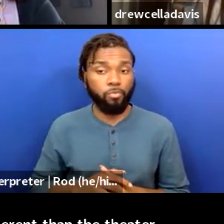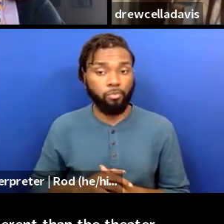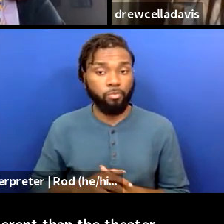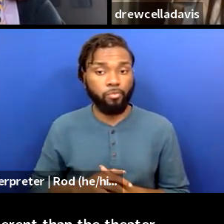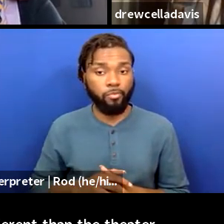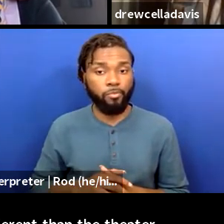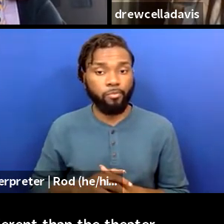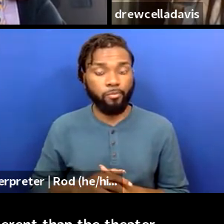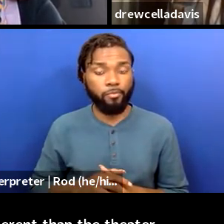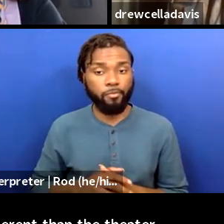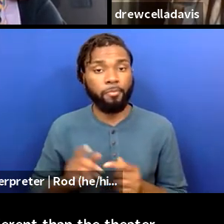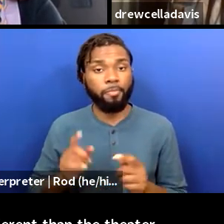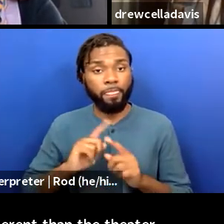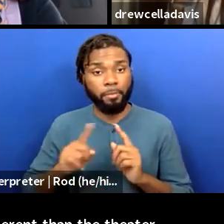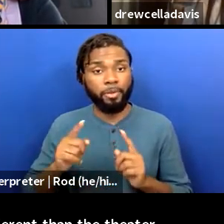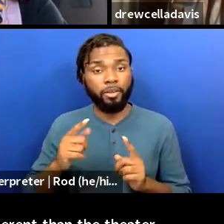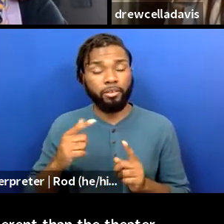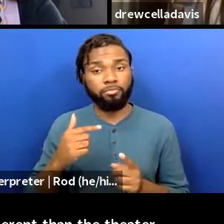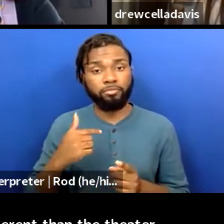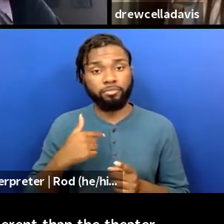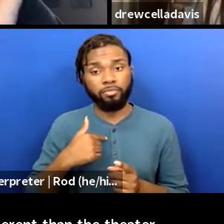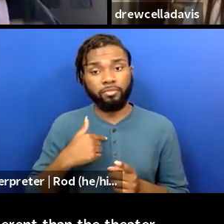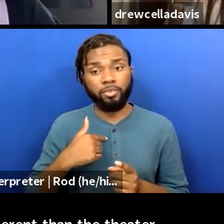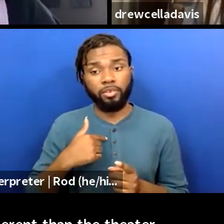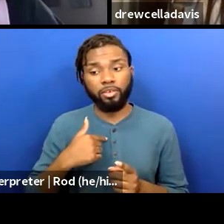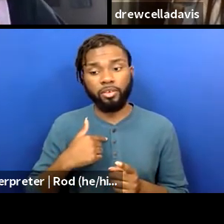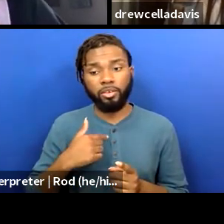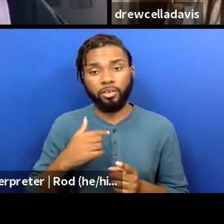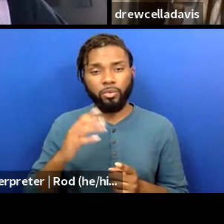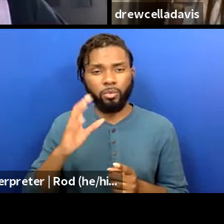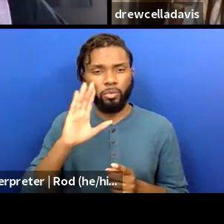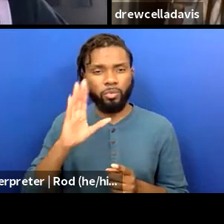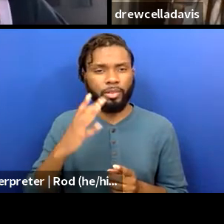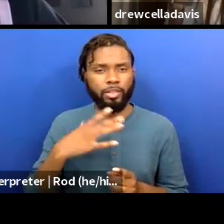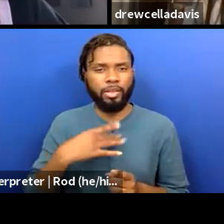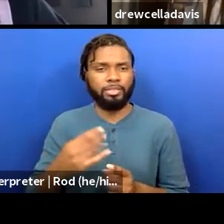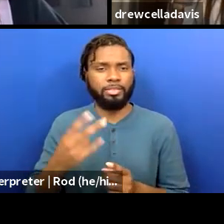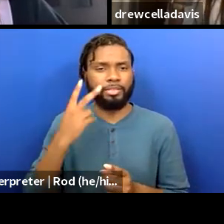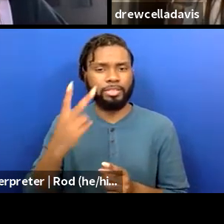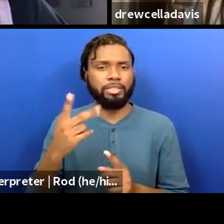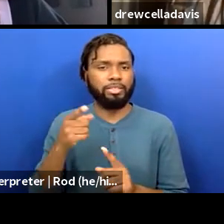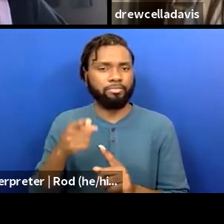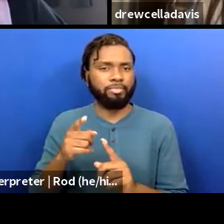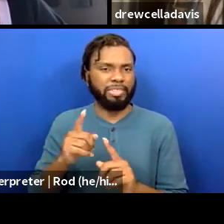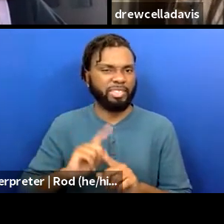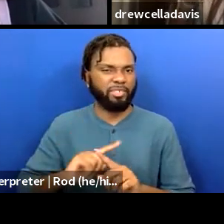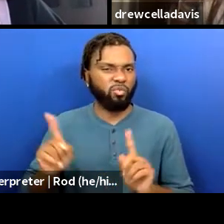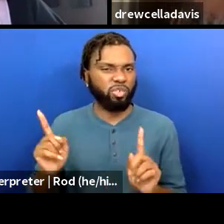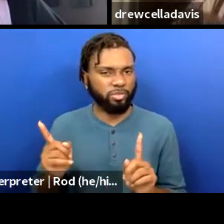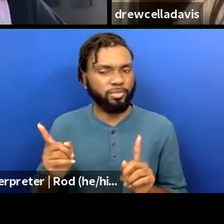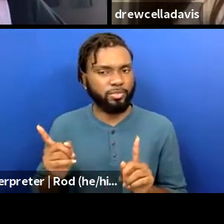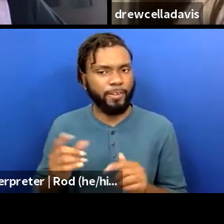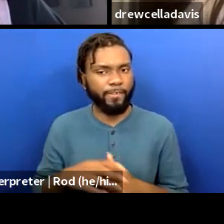But I would like to see it somewhat different.